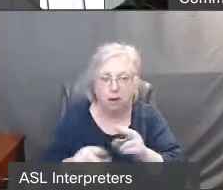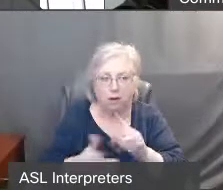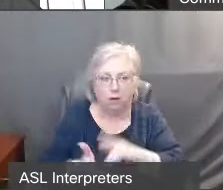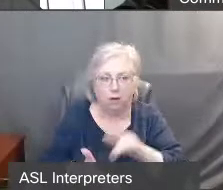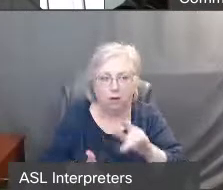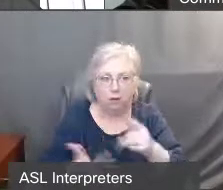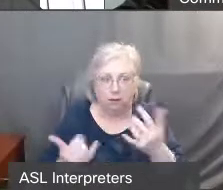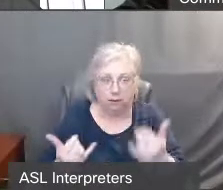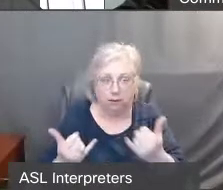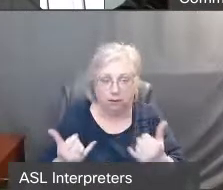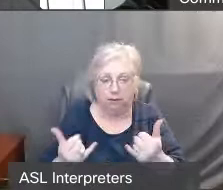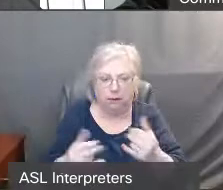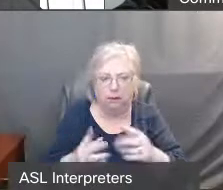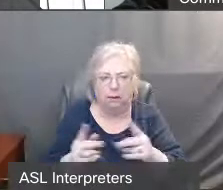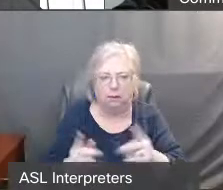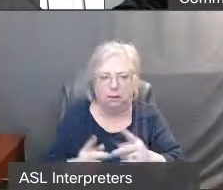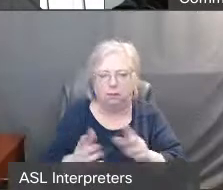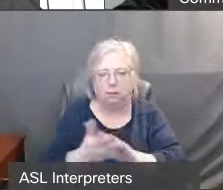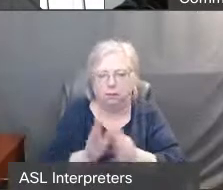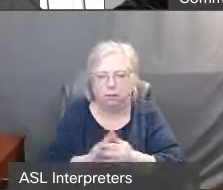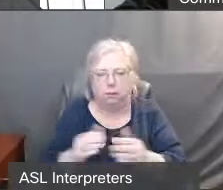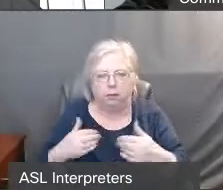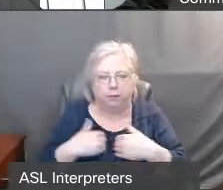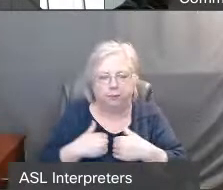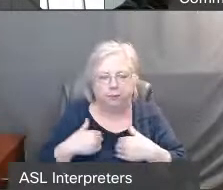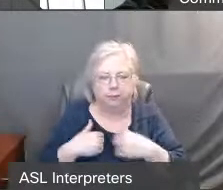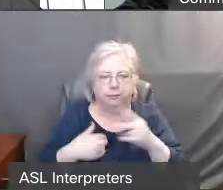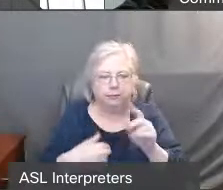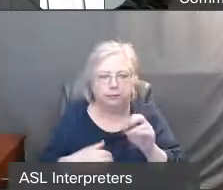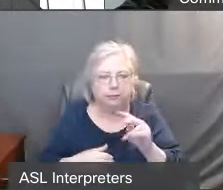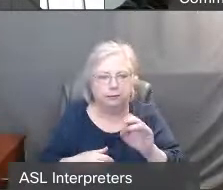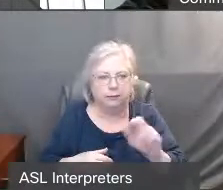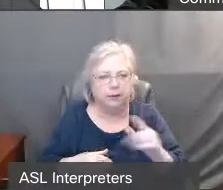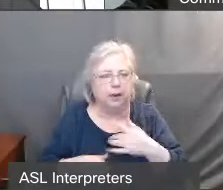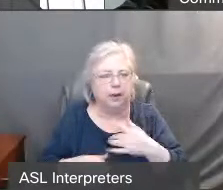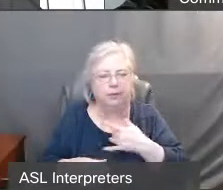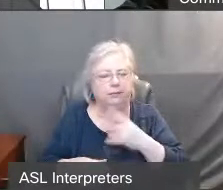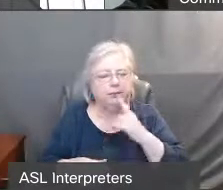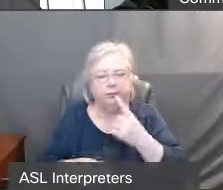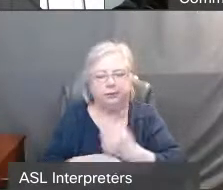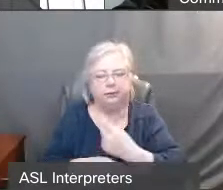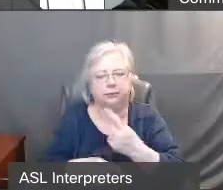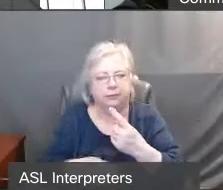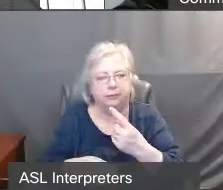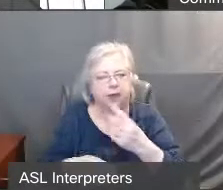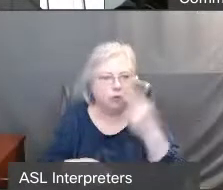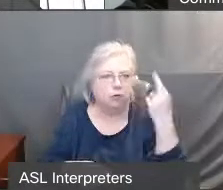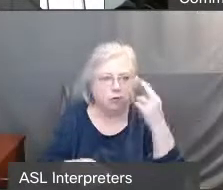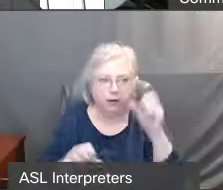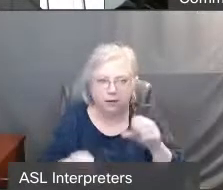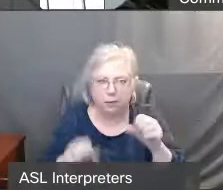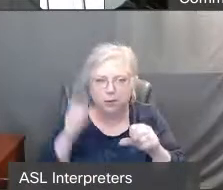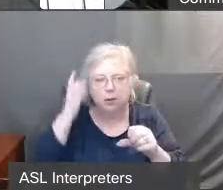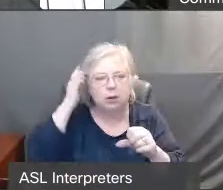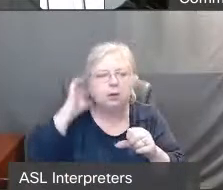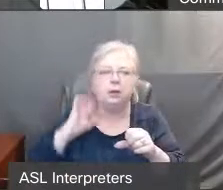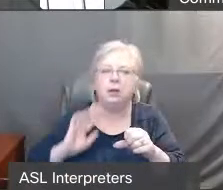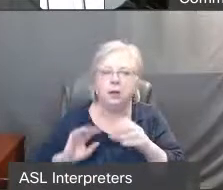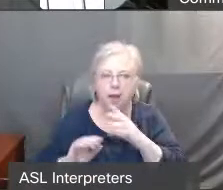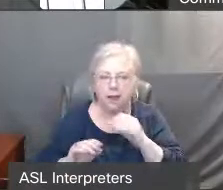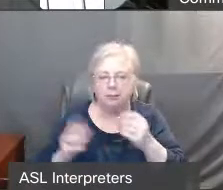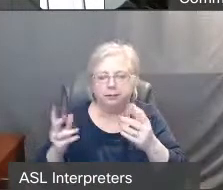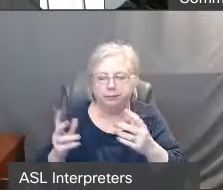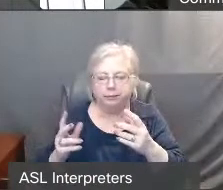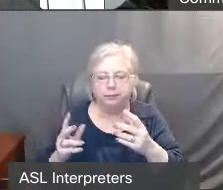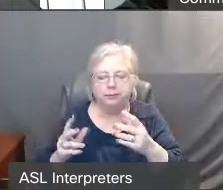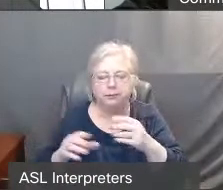developed site as an animal kennel. Staff views the request as reasonable. The property is currently zoned C3 and designated as C commercial on the